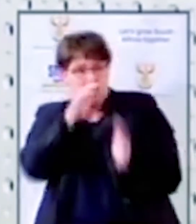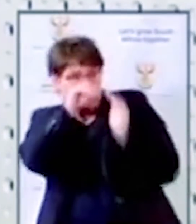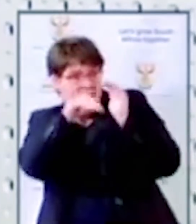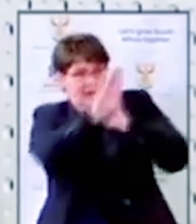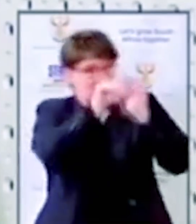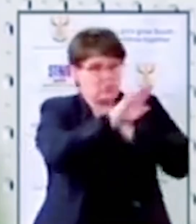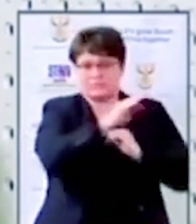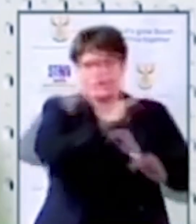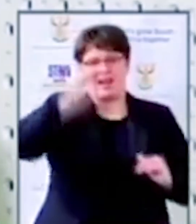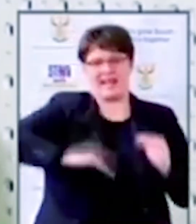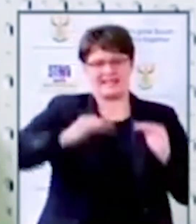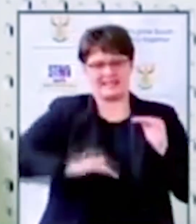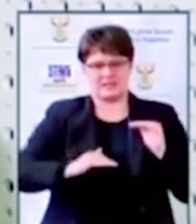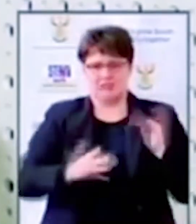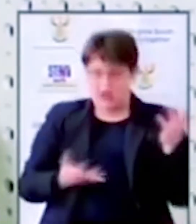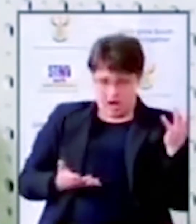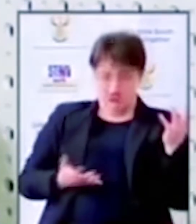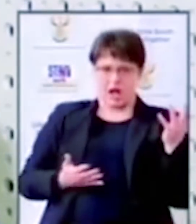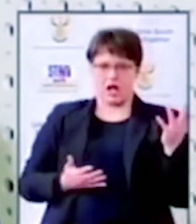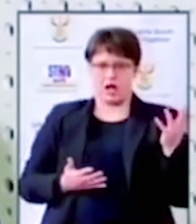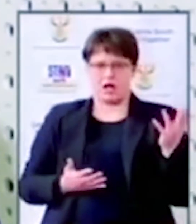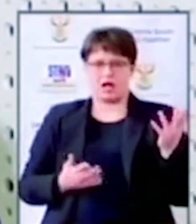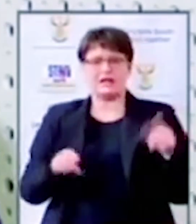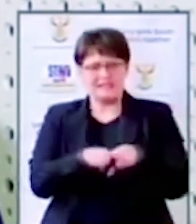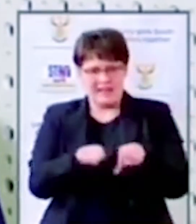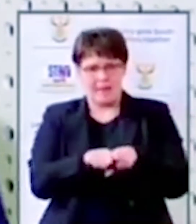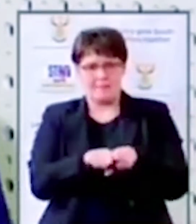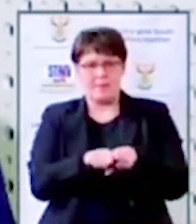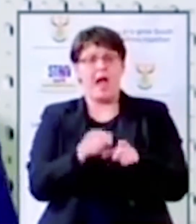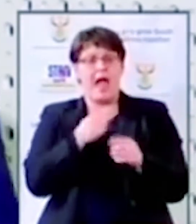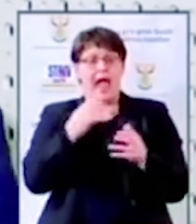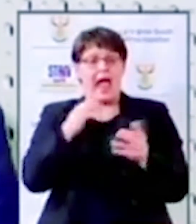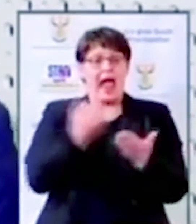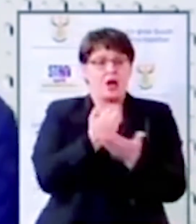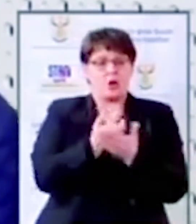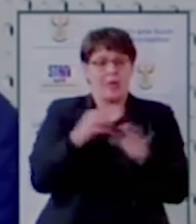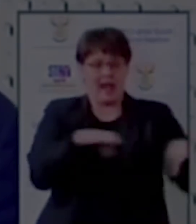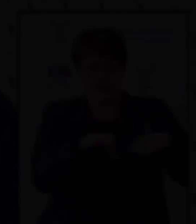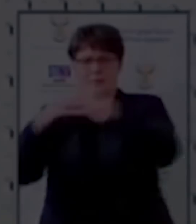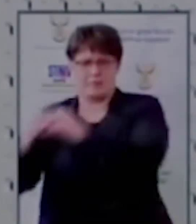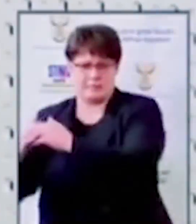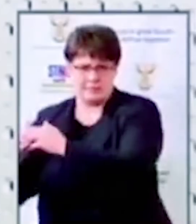and the restrictions of economic activity.